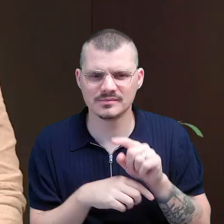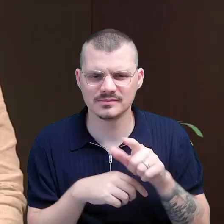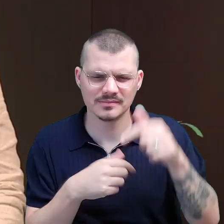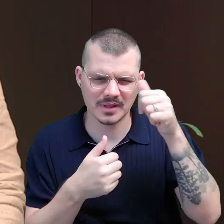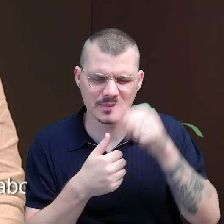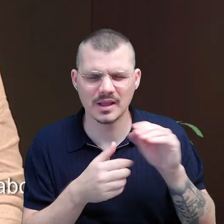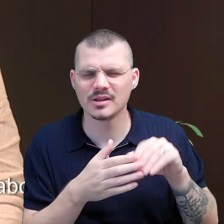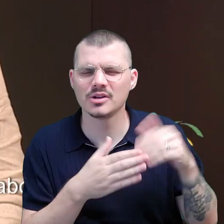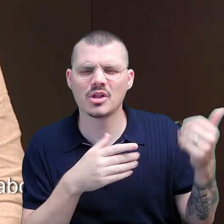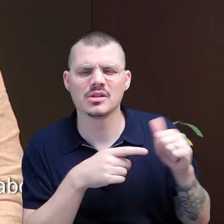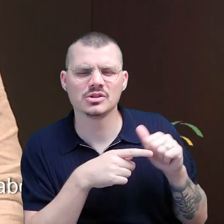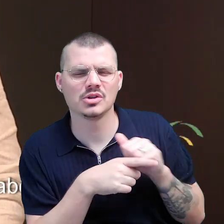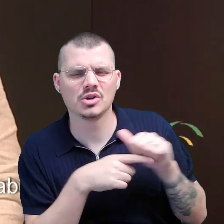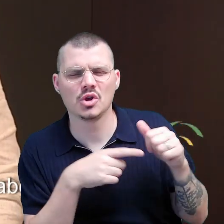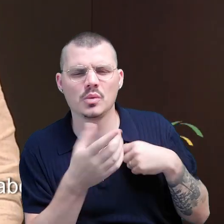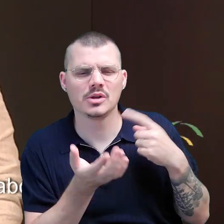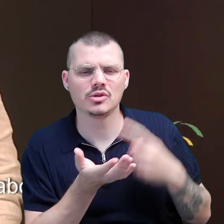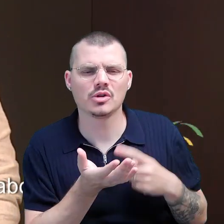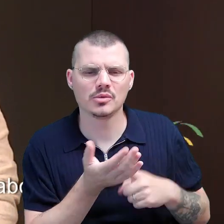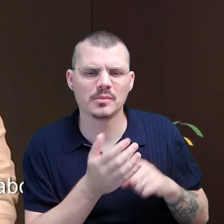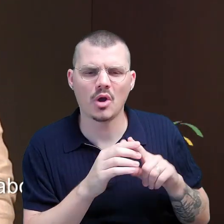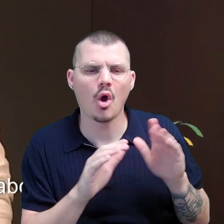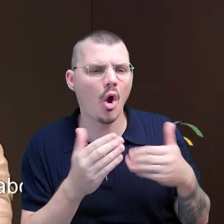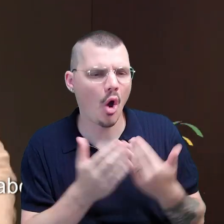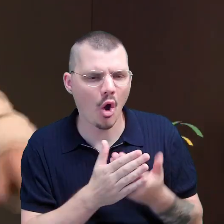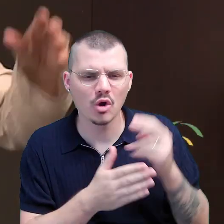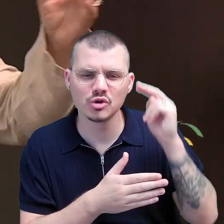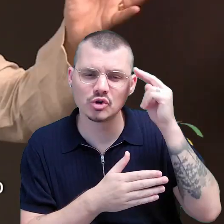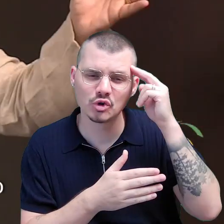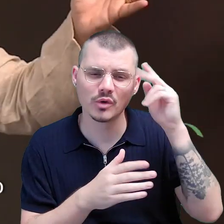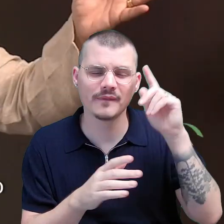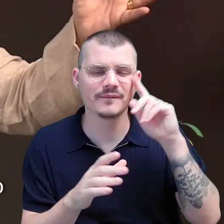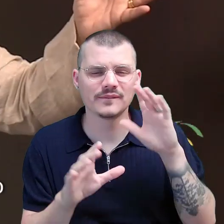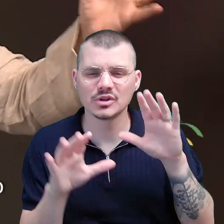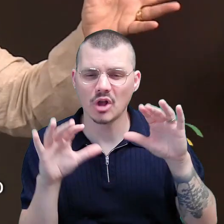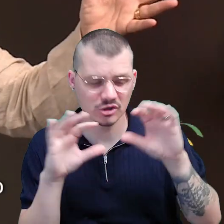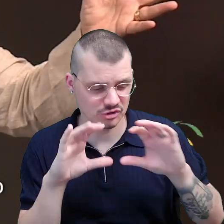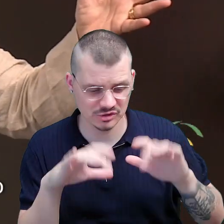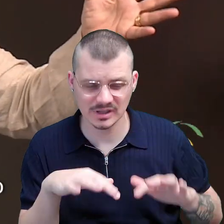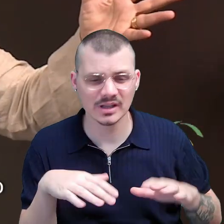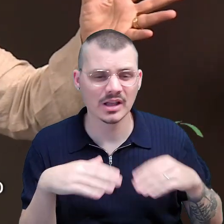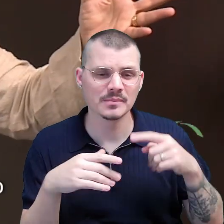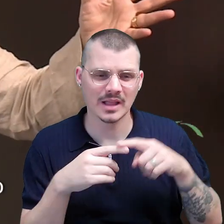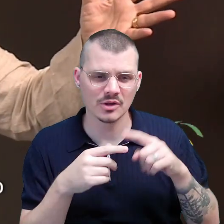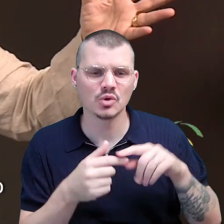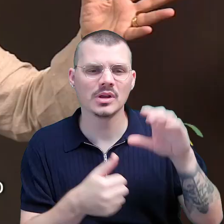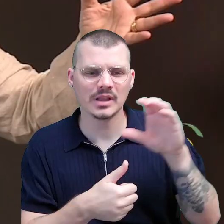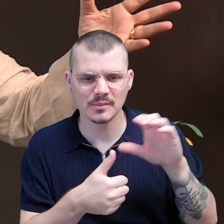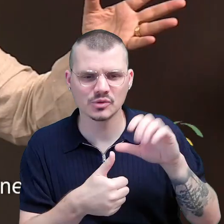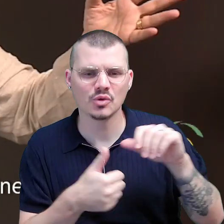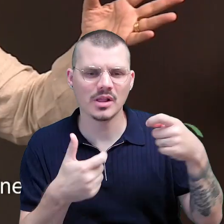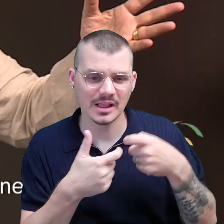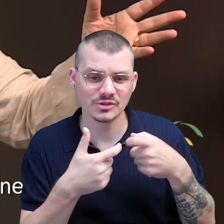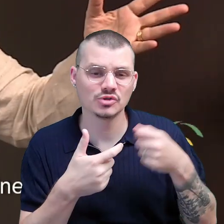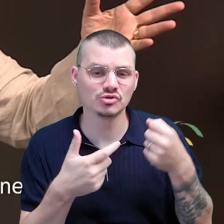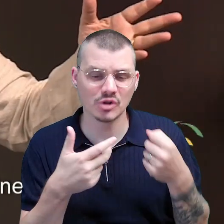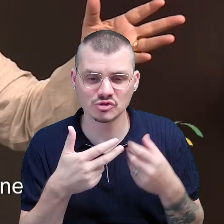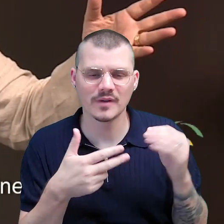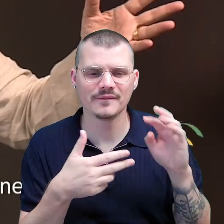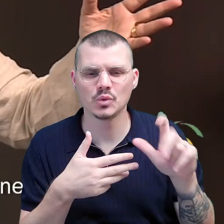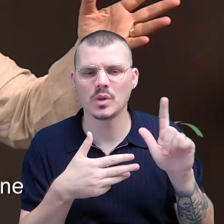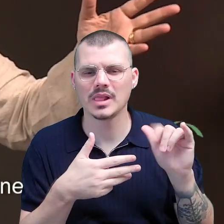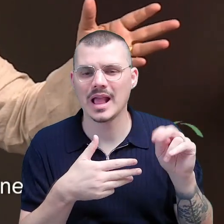line. Remember, in another seminar, we talked about all of neurophysiology comes down to chemical,